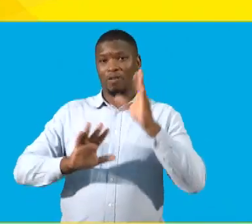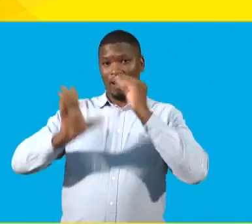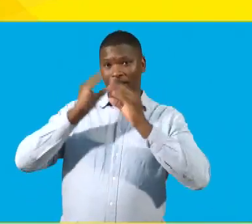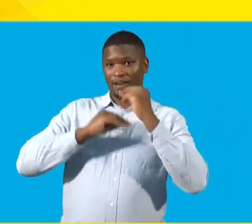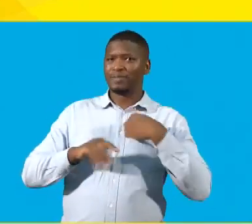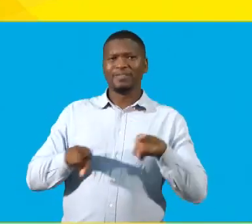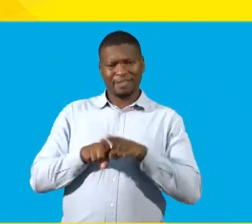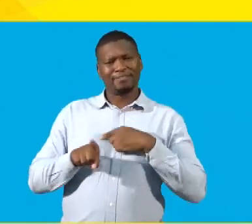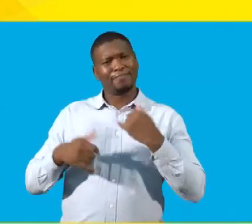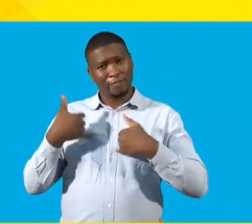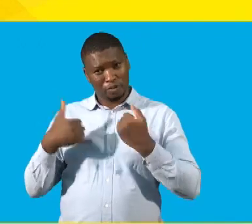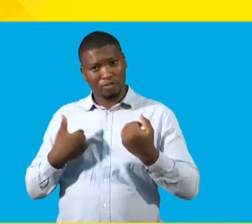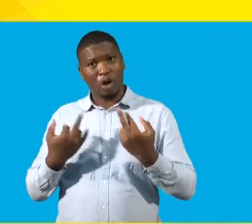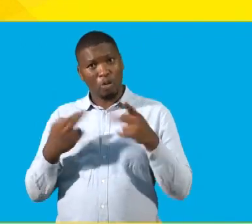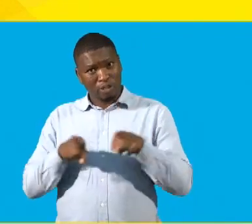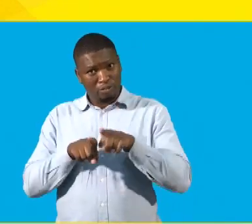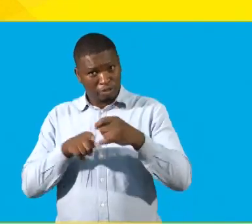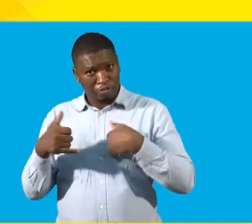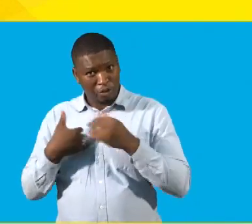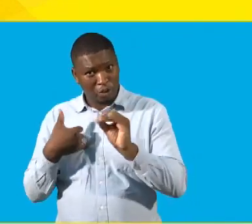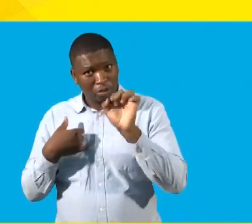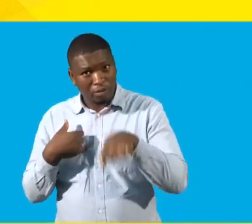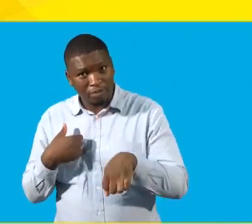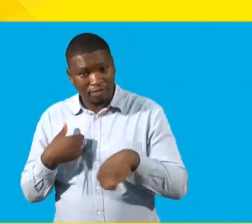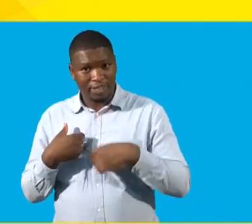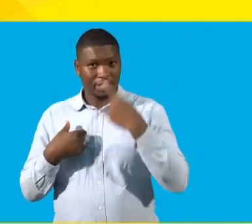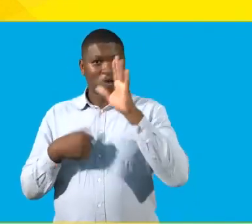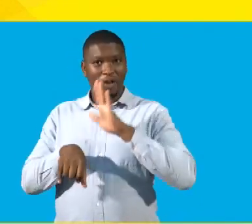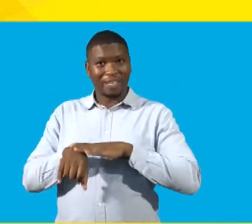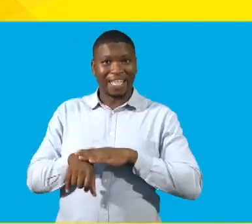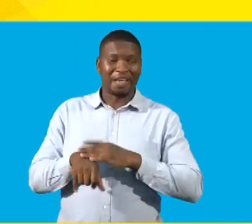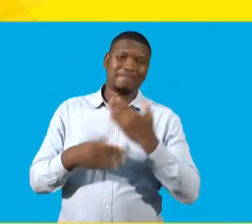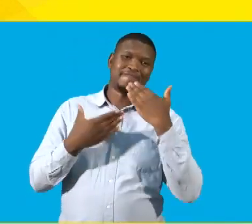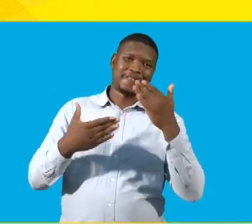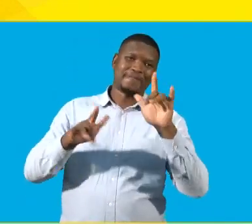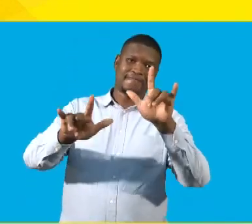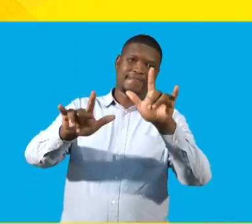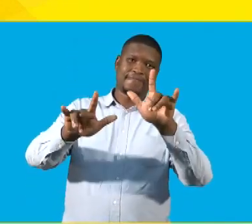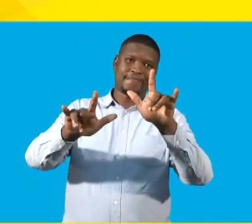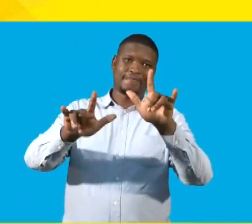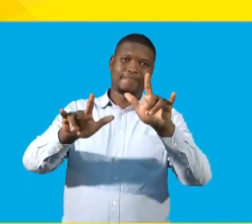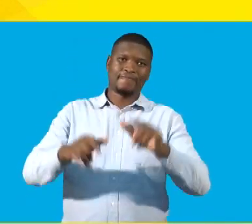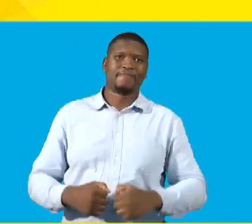wonderful lesson. I enjoyed it and I hope you did too. We hope to see you next time. Goodbye.